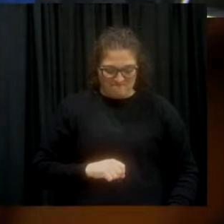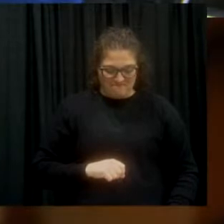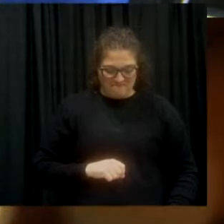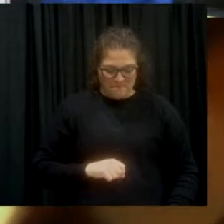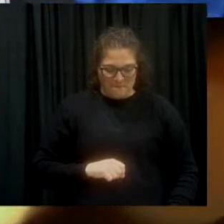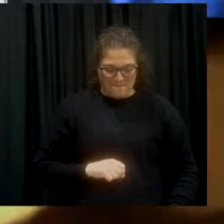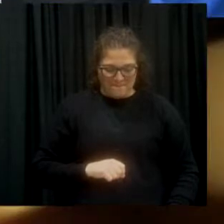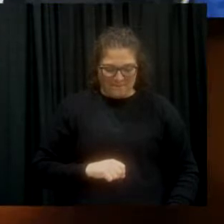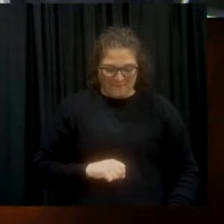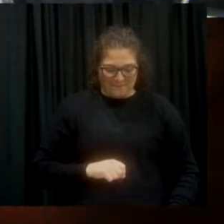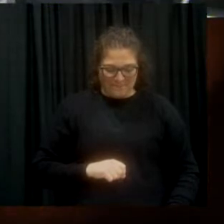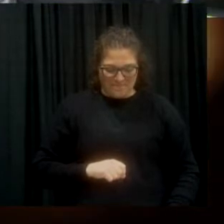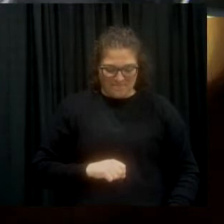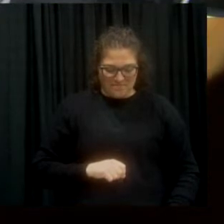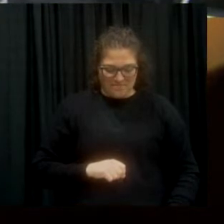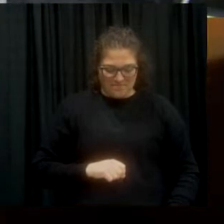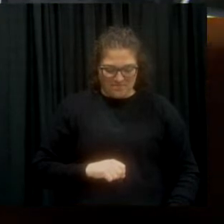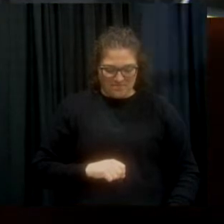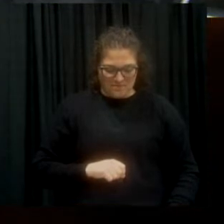We'll give that a slide.